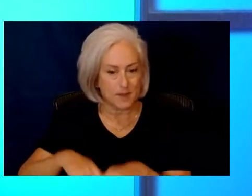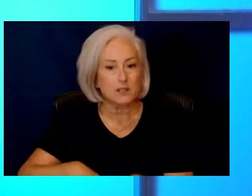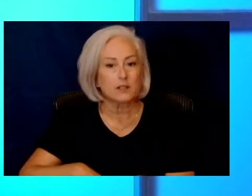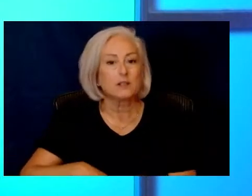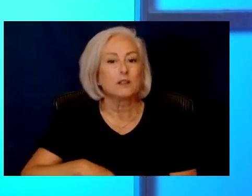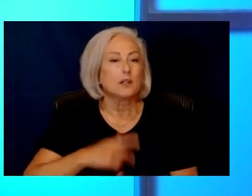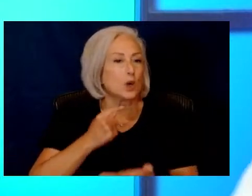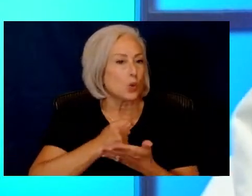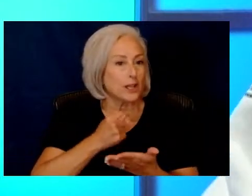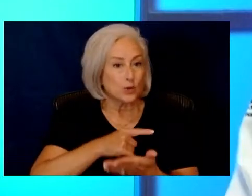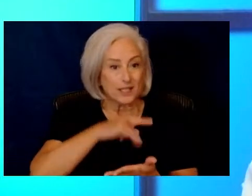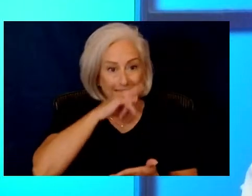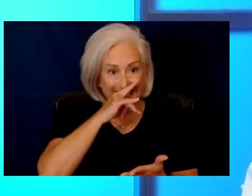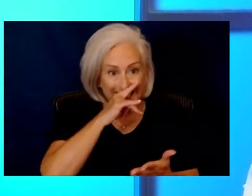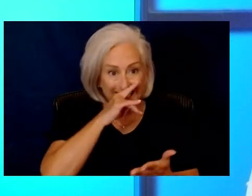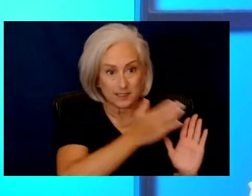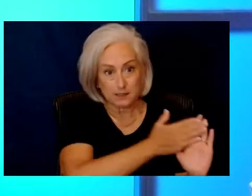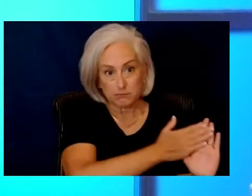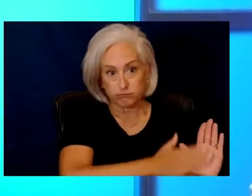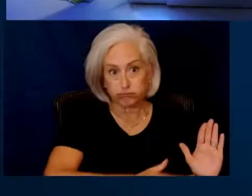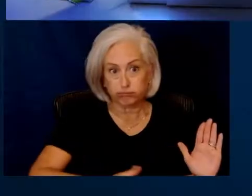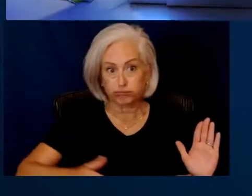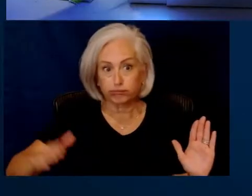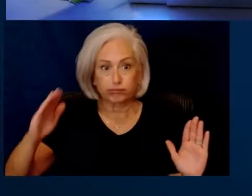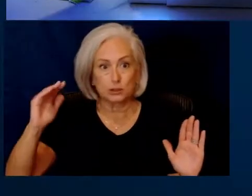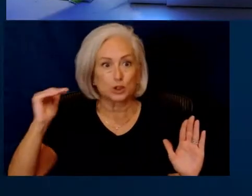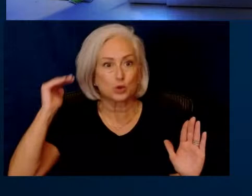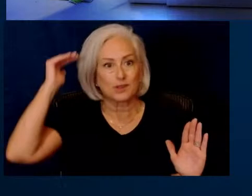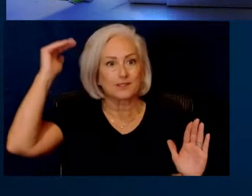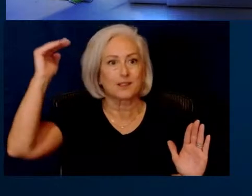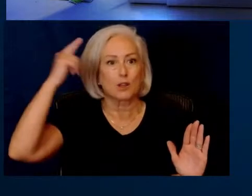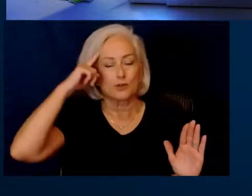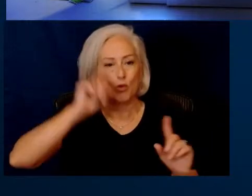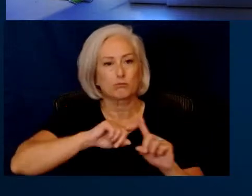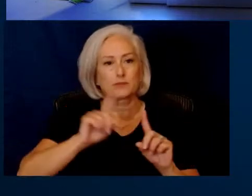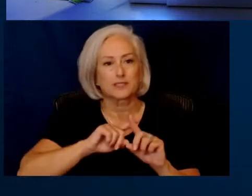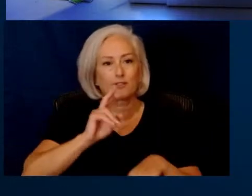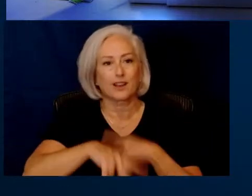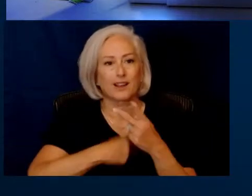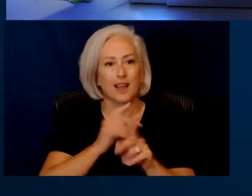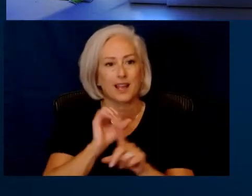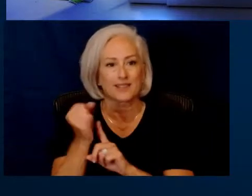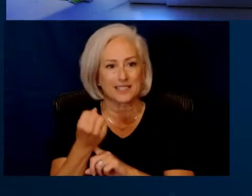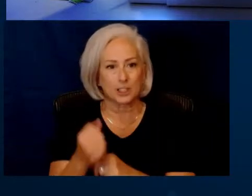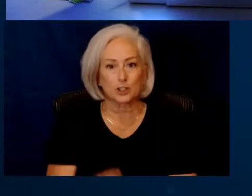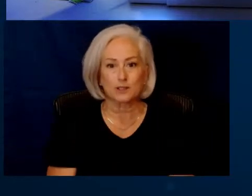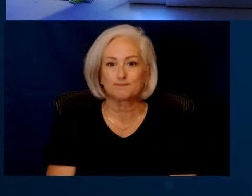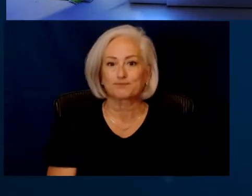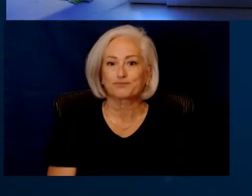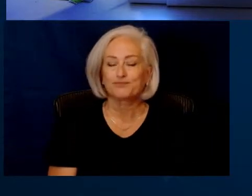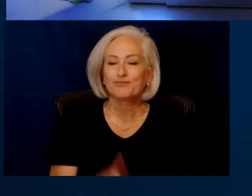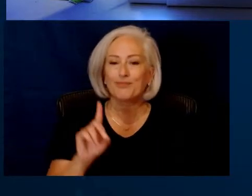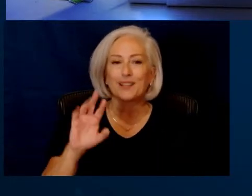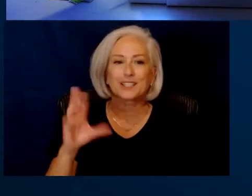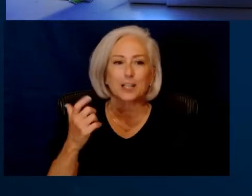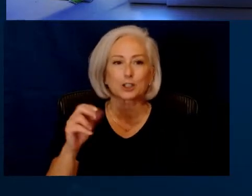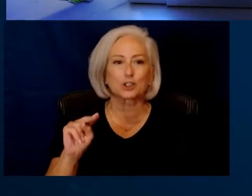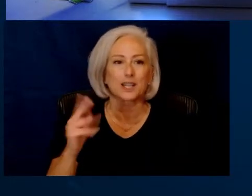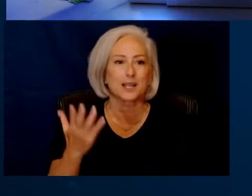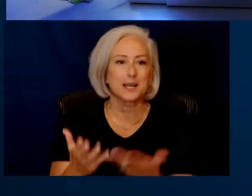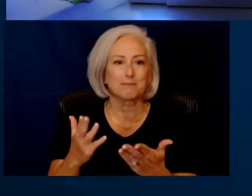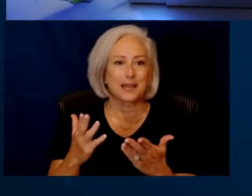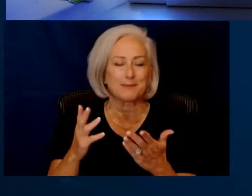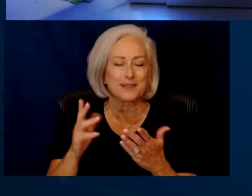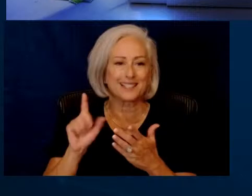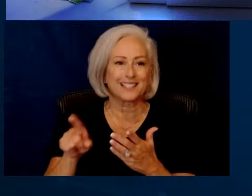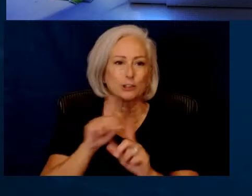way to adults with conditions. Alexis. Dr. Chen might need to camp out on our Facebook page and I keep guess answering so. these We'll